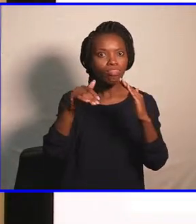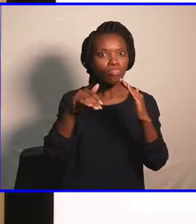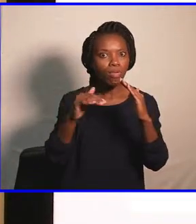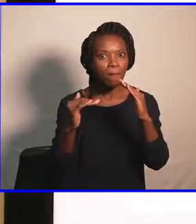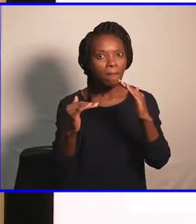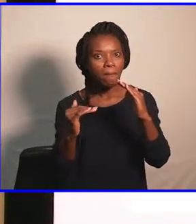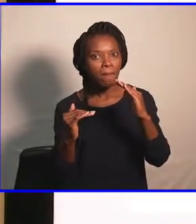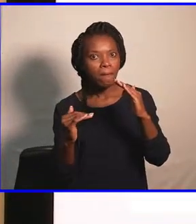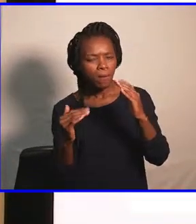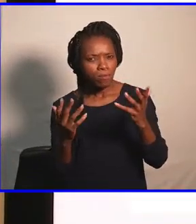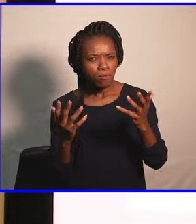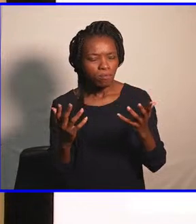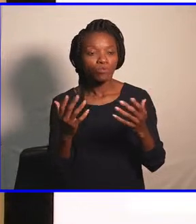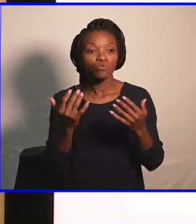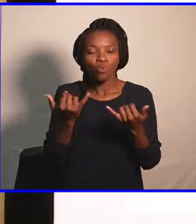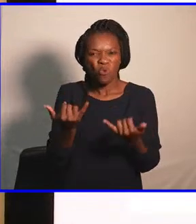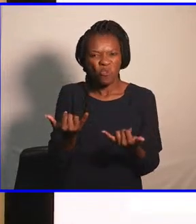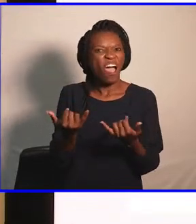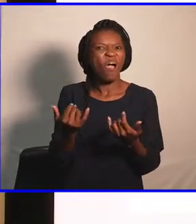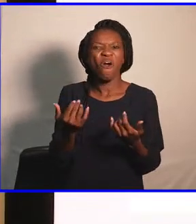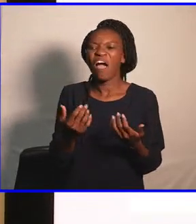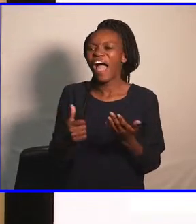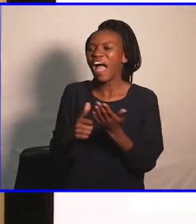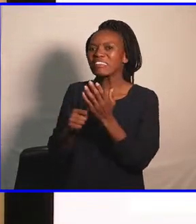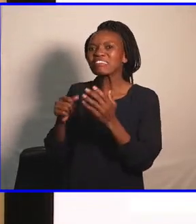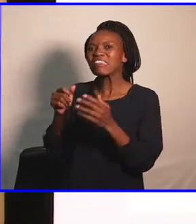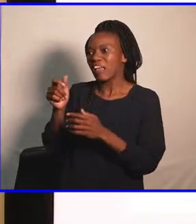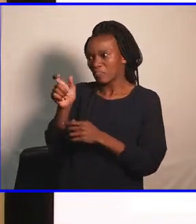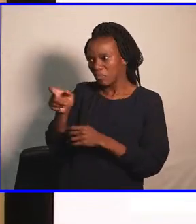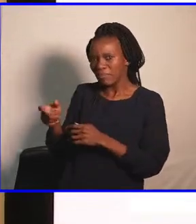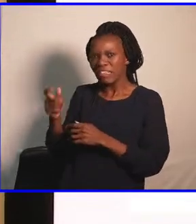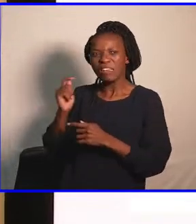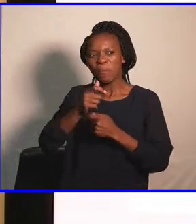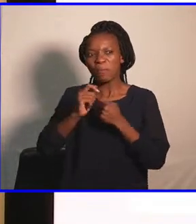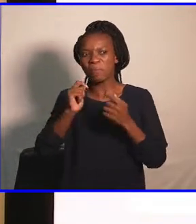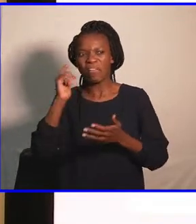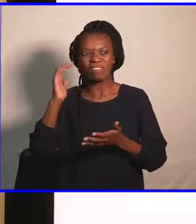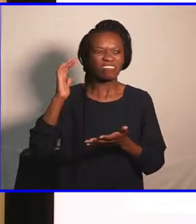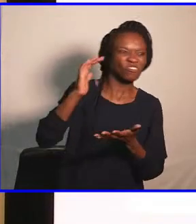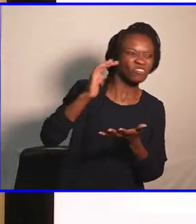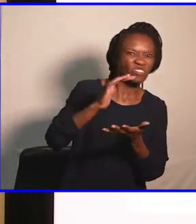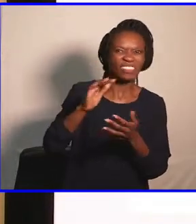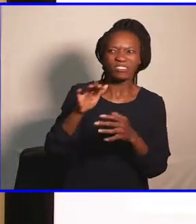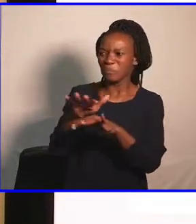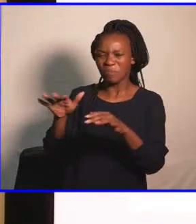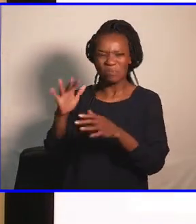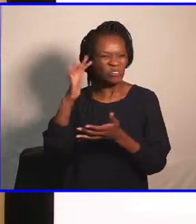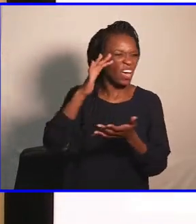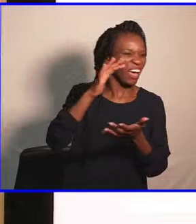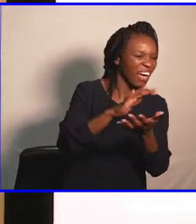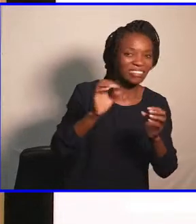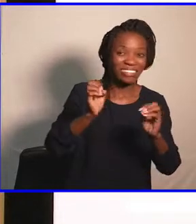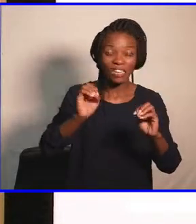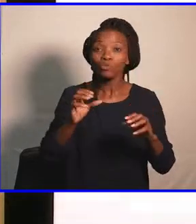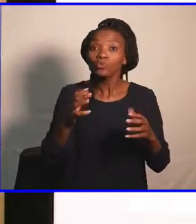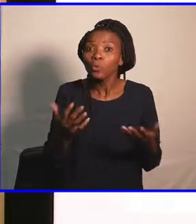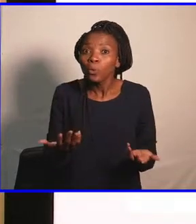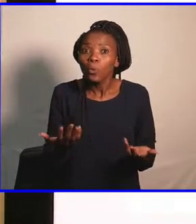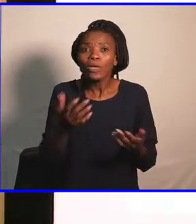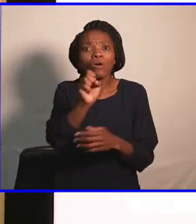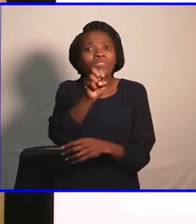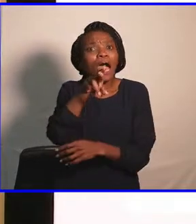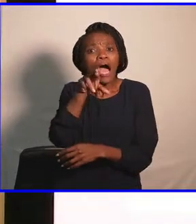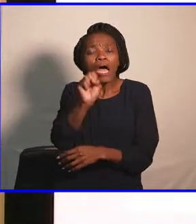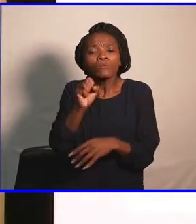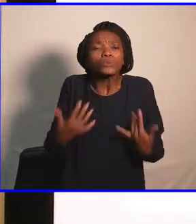and the public no longer had any trust. So this wonderful institution that had been built over